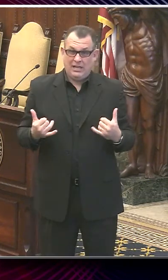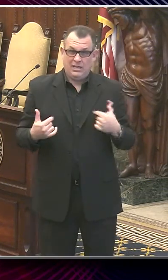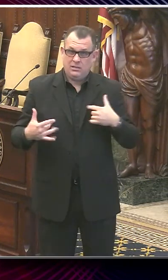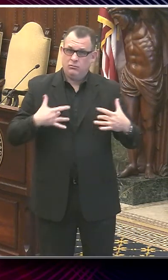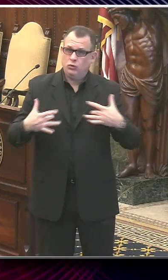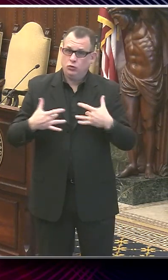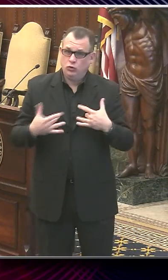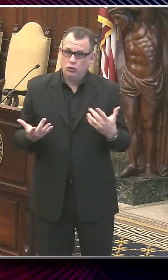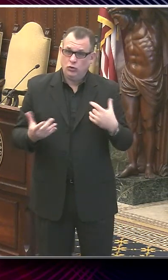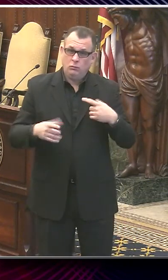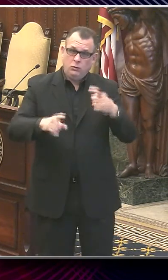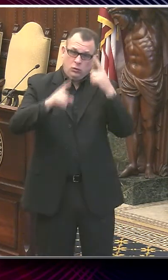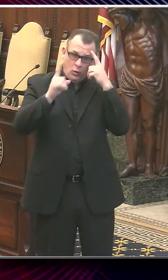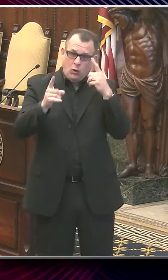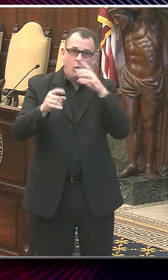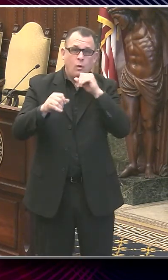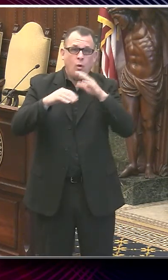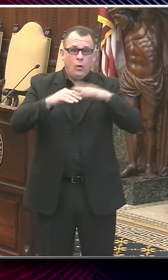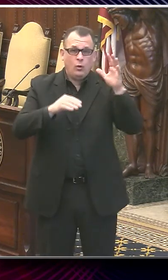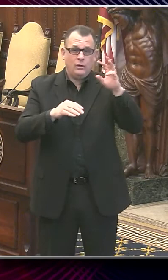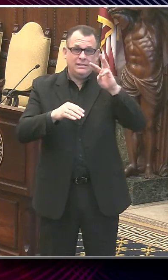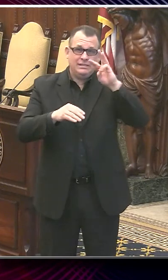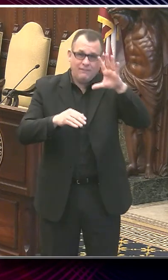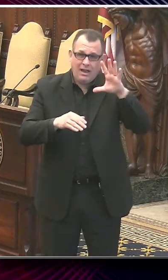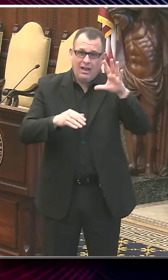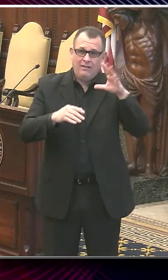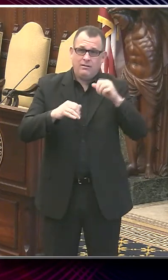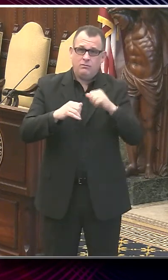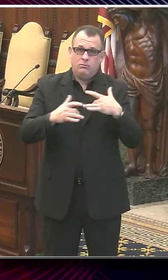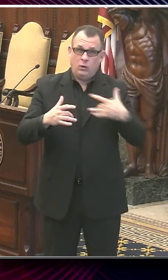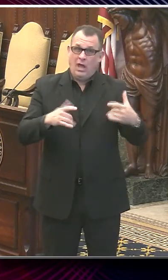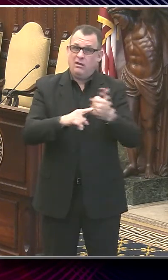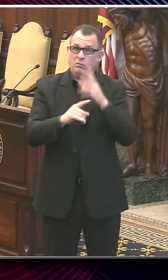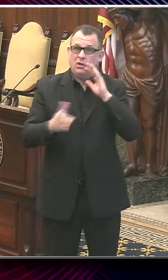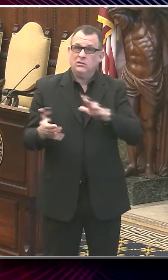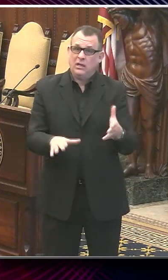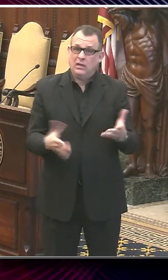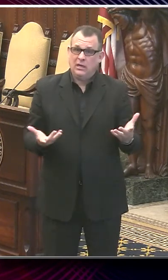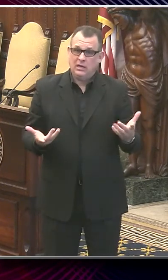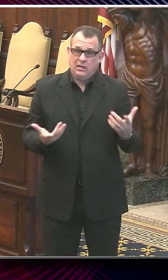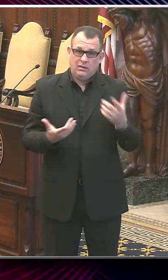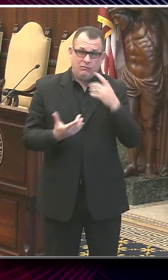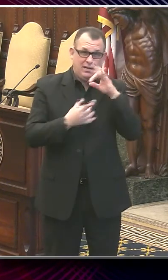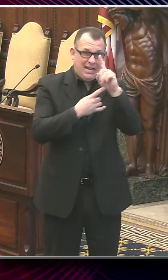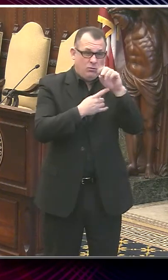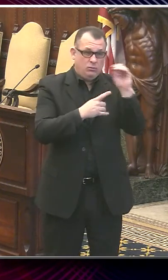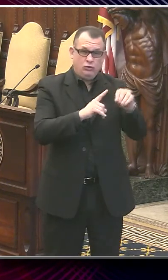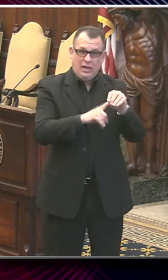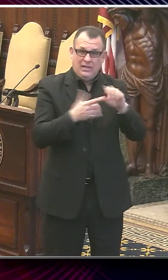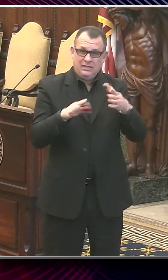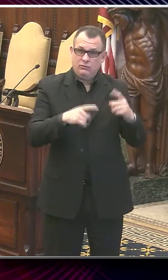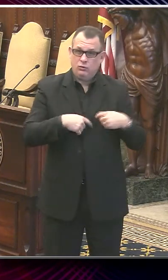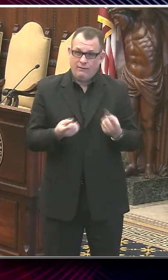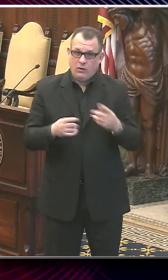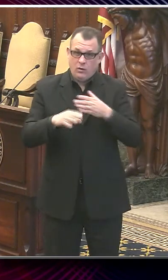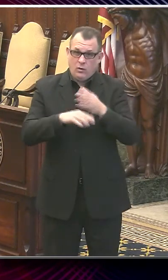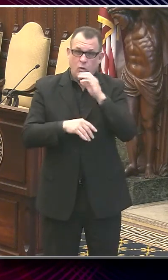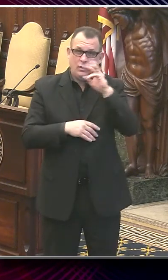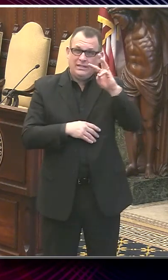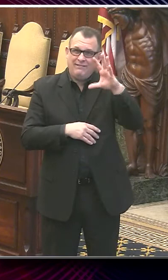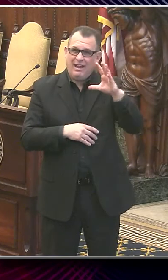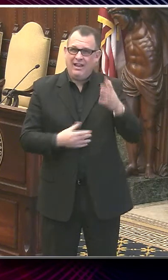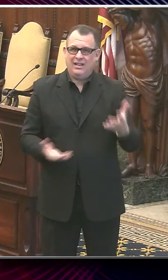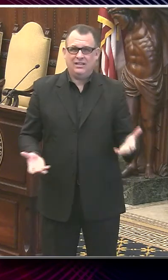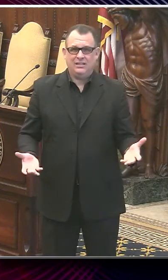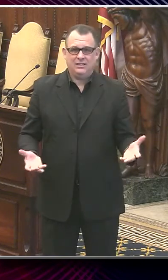the age of 65 who are the most likely to die, 81% of our deaths are in people over the age of 65. I want to make sure that they're vaccinated.